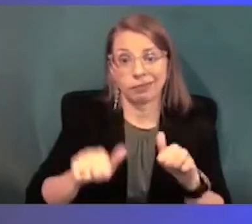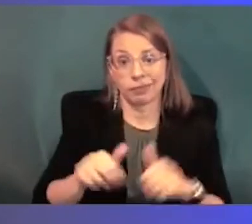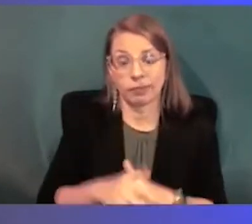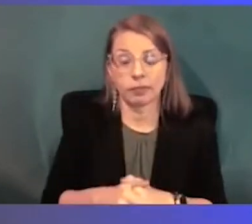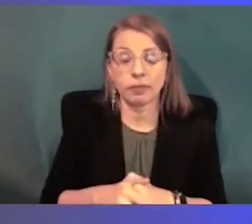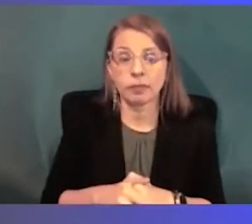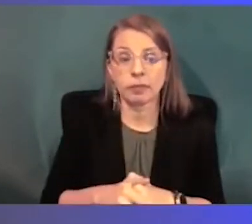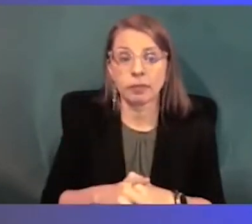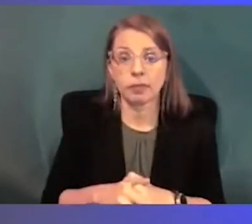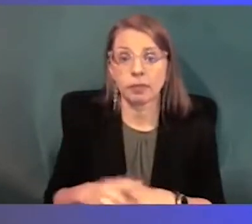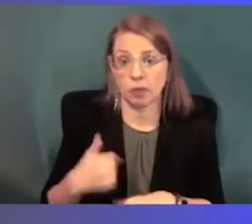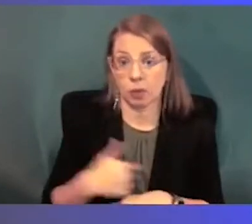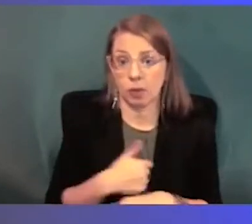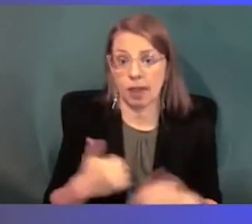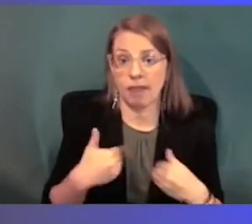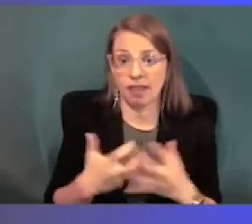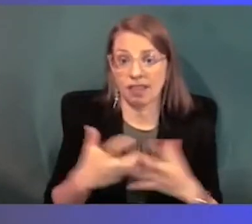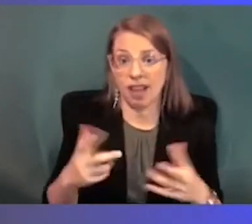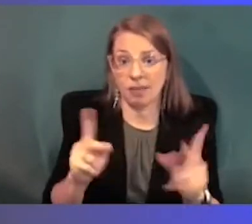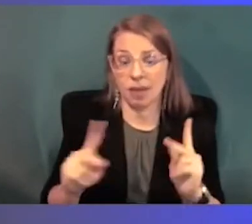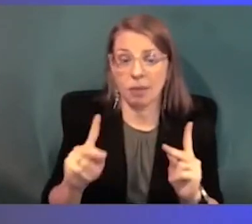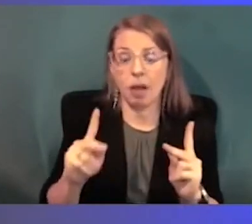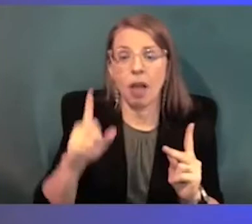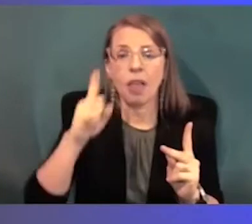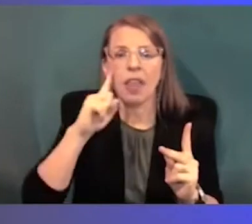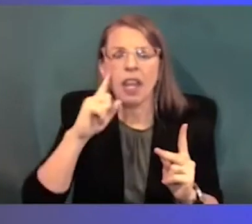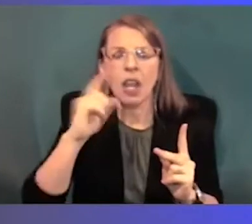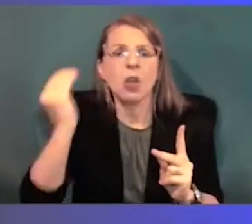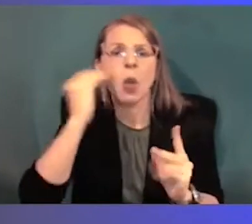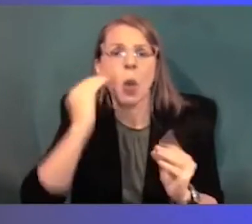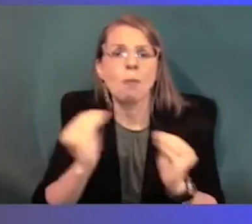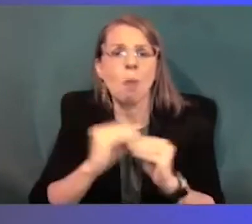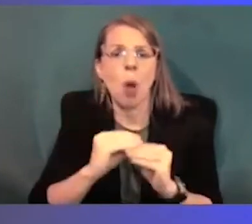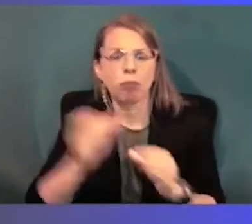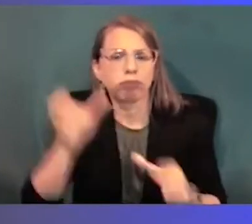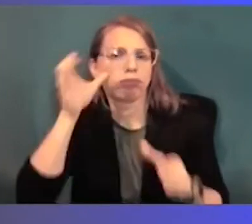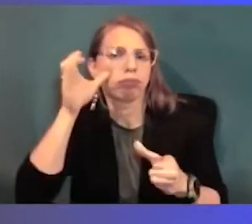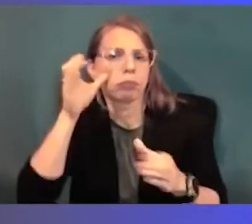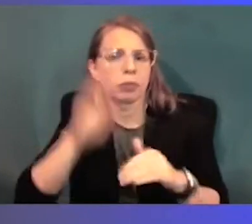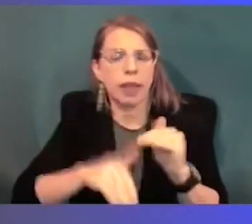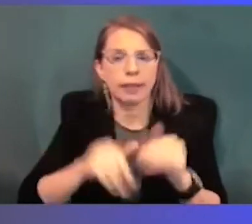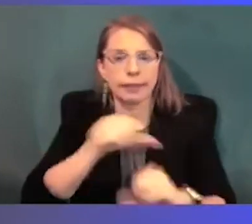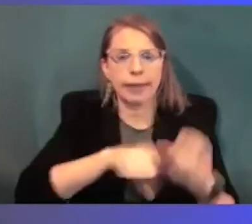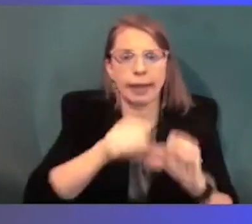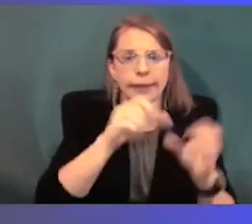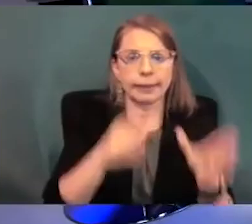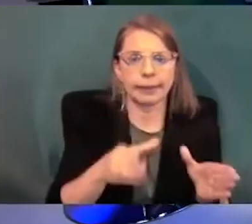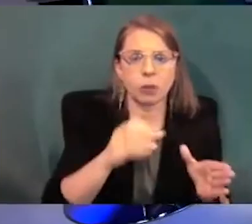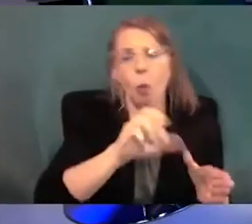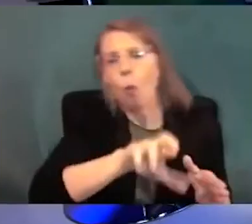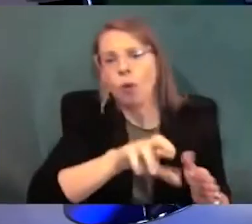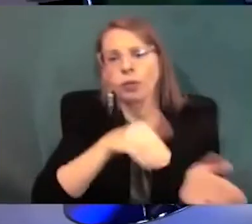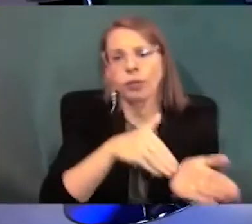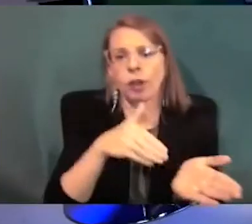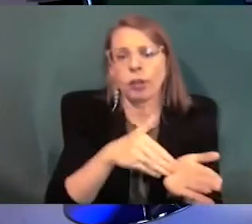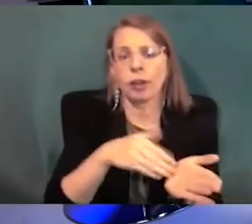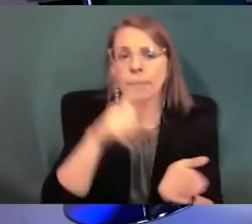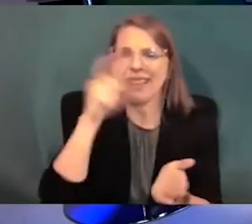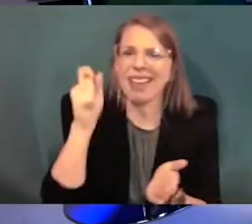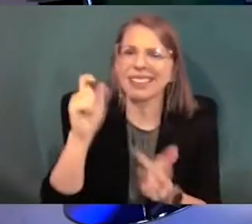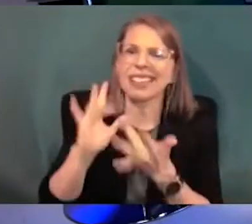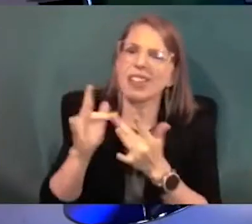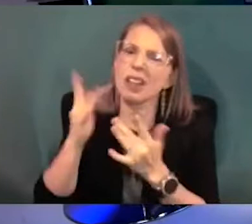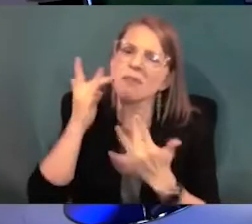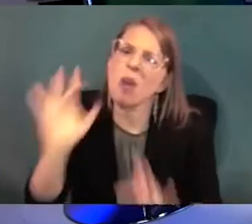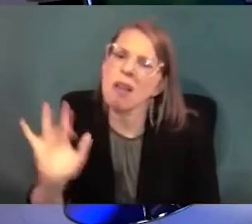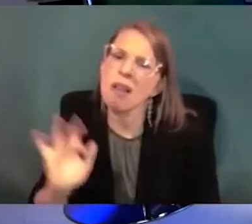of people now that think that they know more than scientists and doctors for whatever reasons. Because the internet's so darn smart. It is